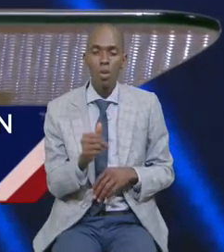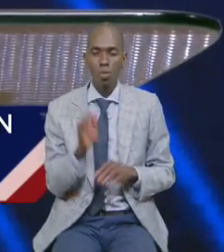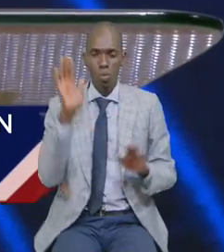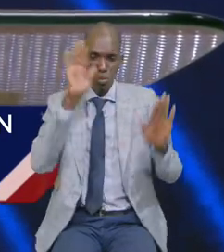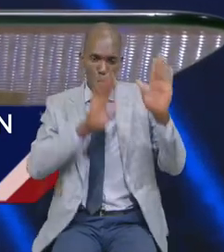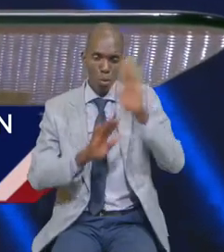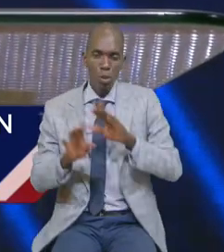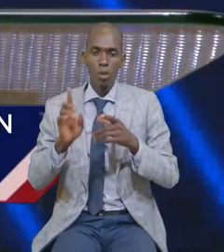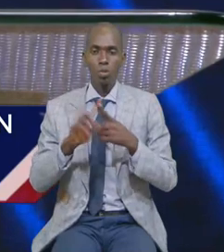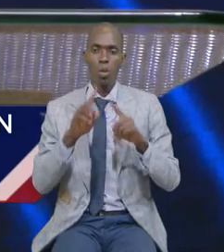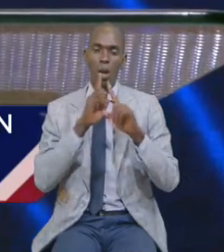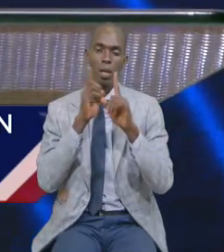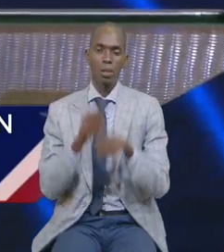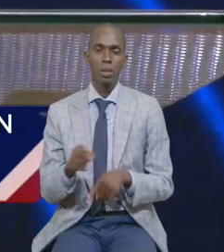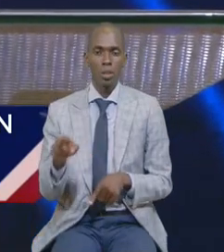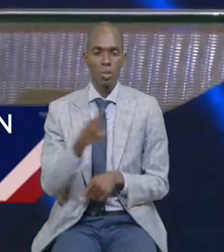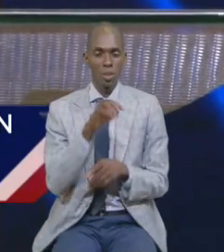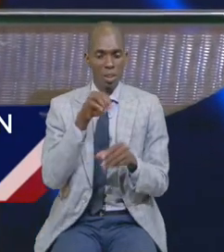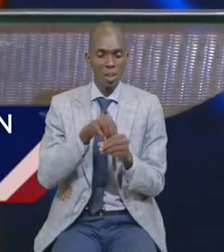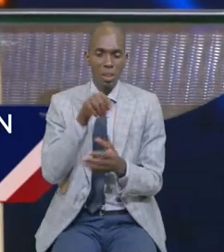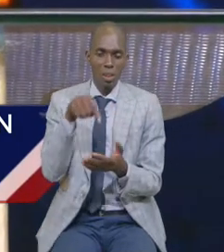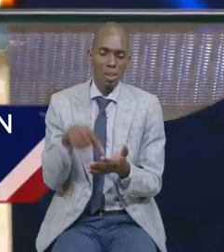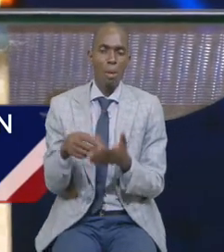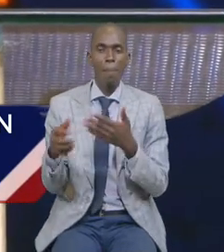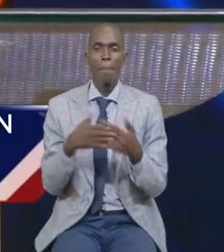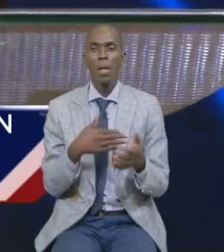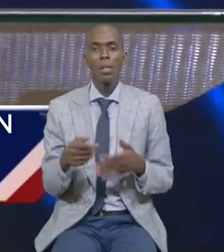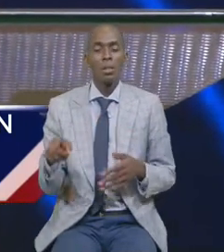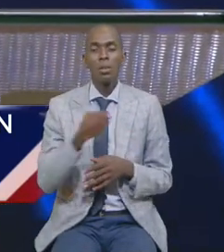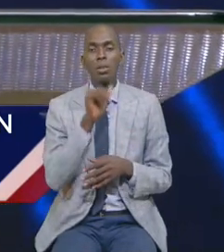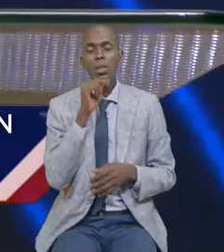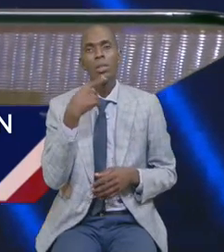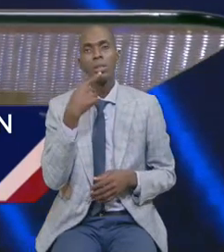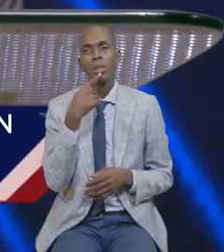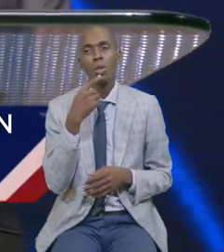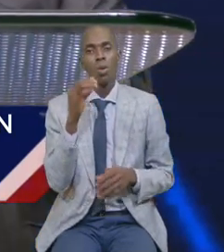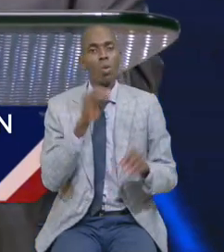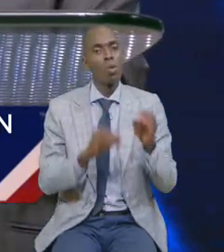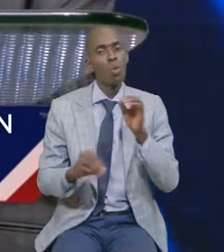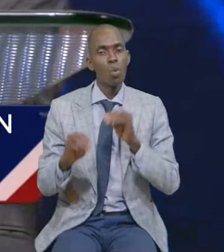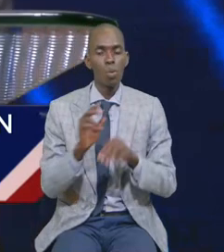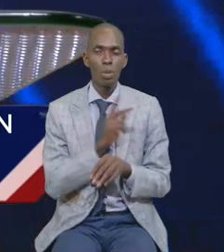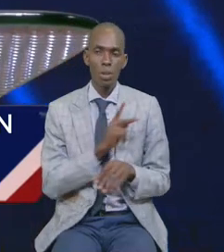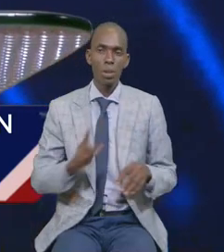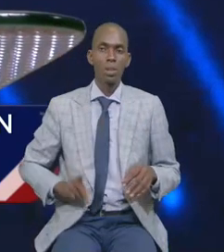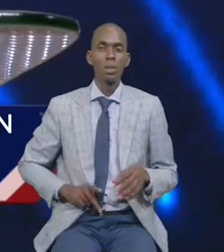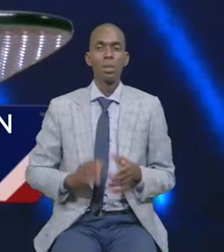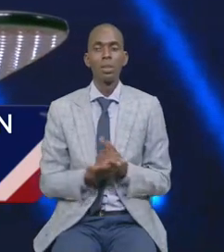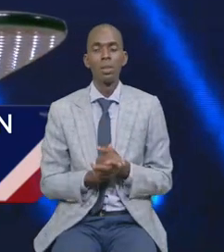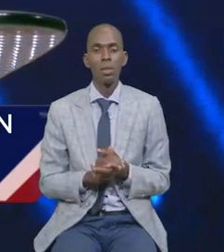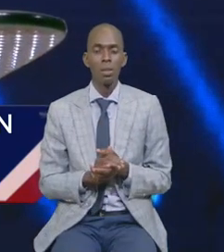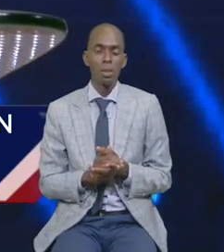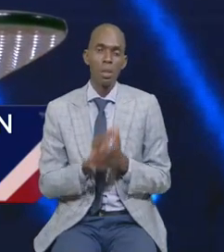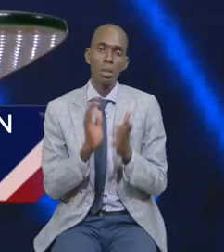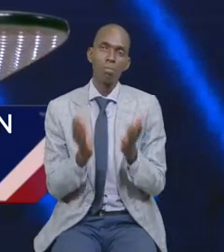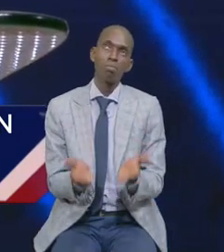answer thee in this matter. They didn't say, O king, exalted